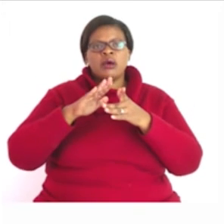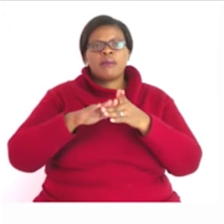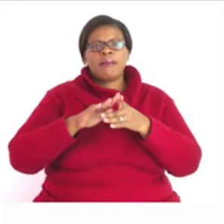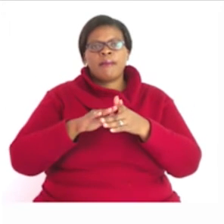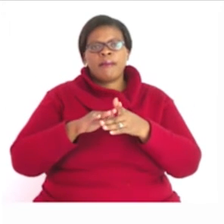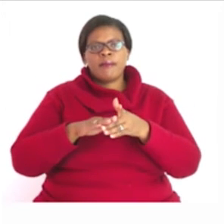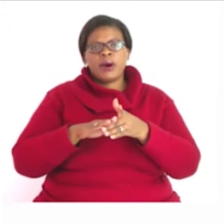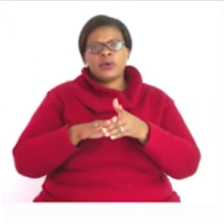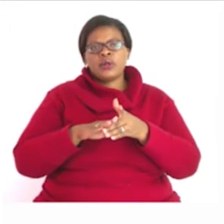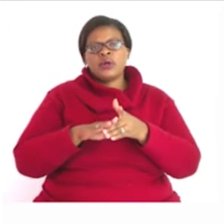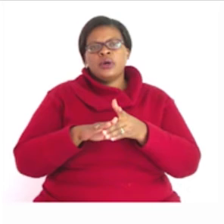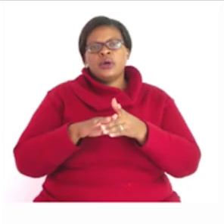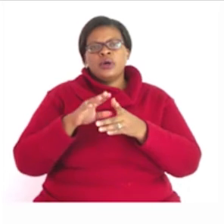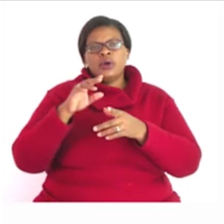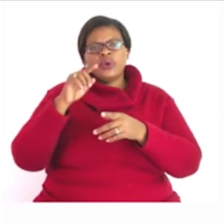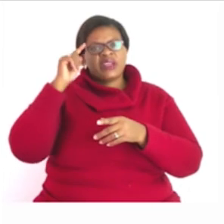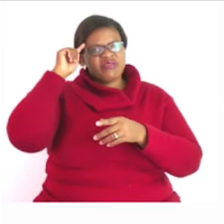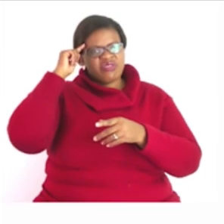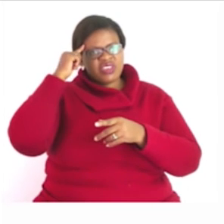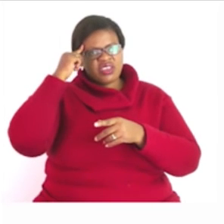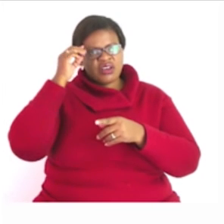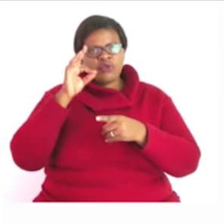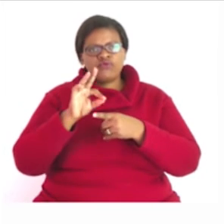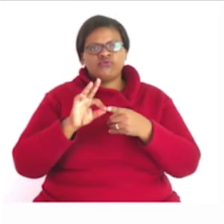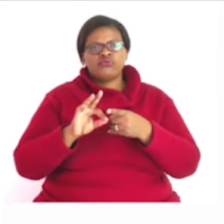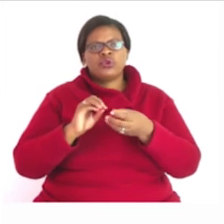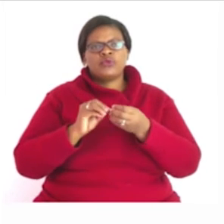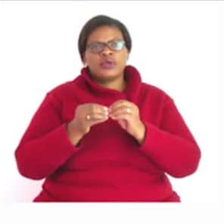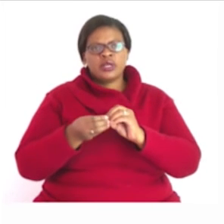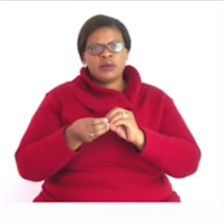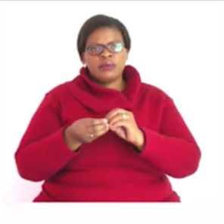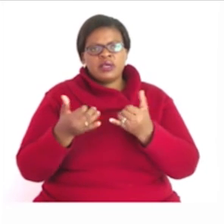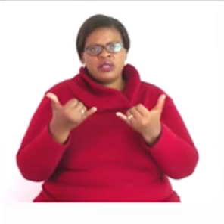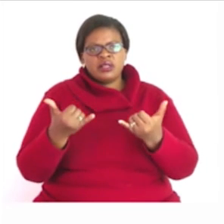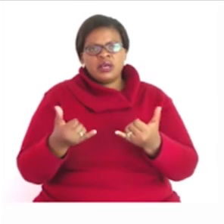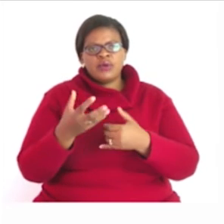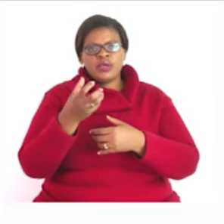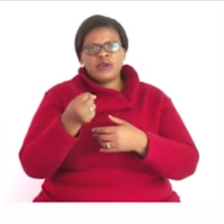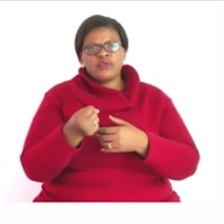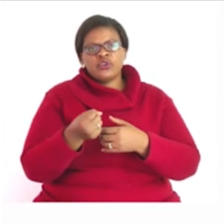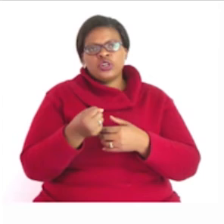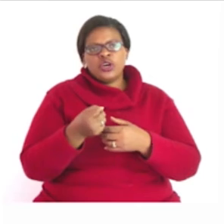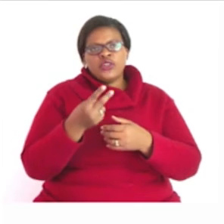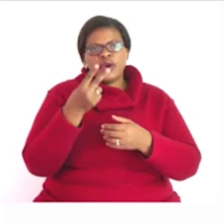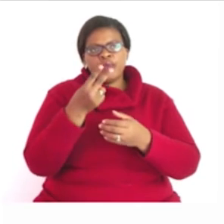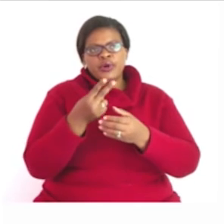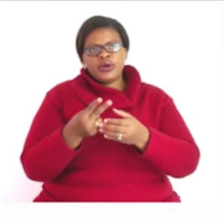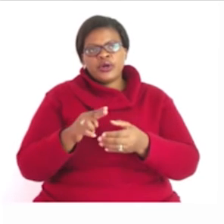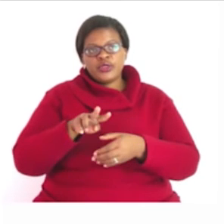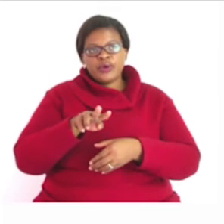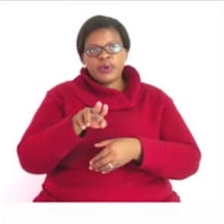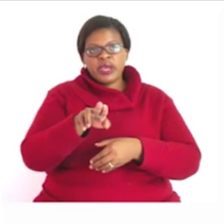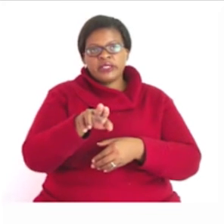factors of a number, okay? And here are the factor pairs of 24 drawn in